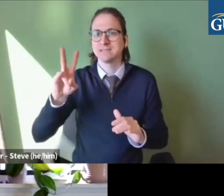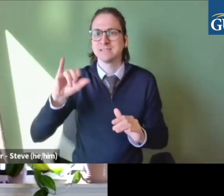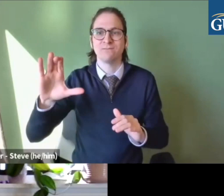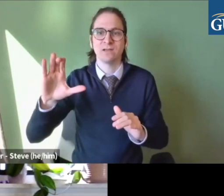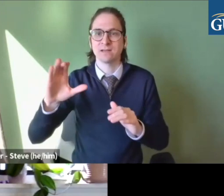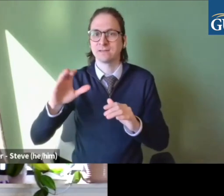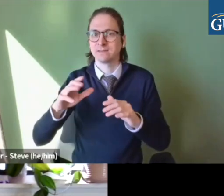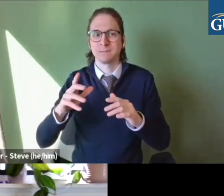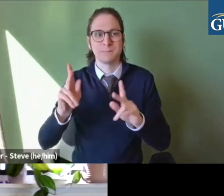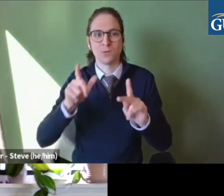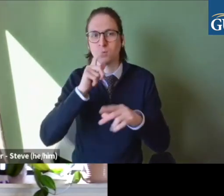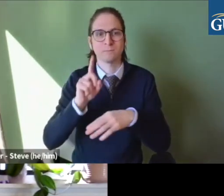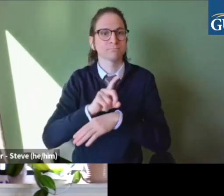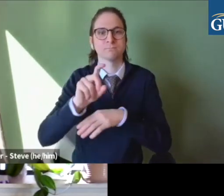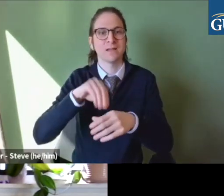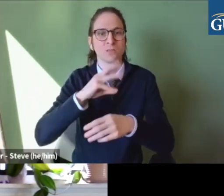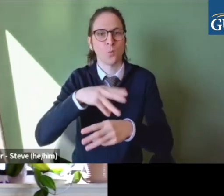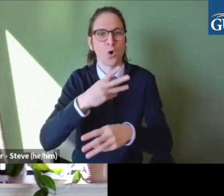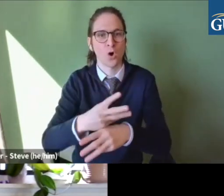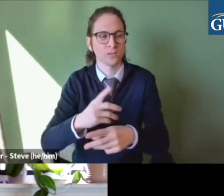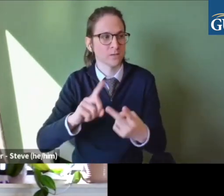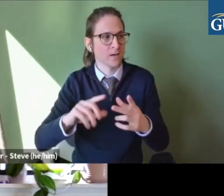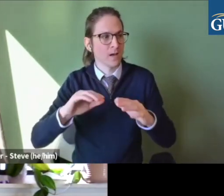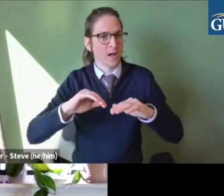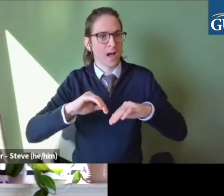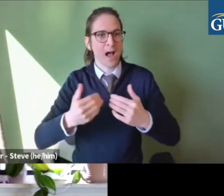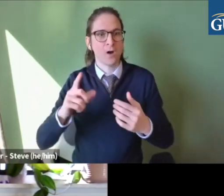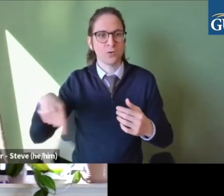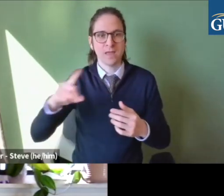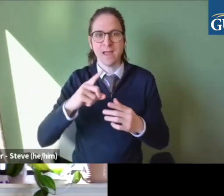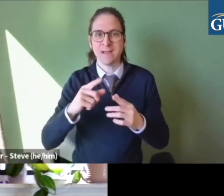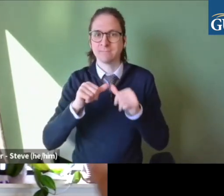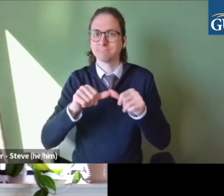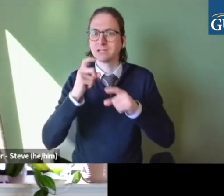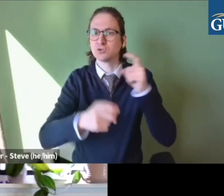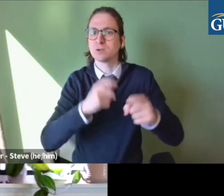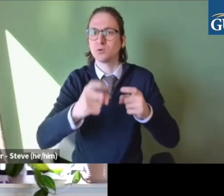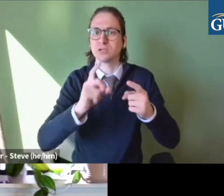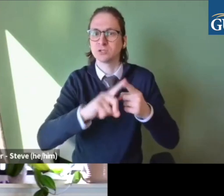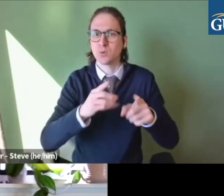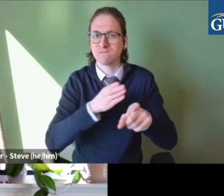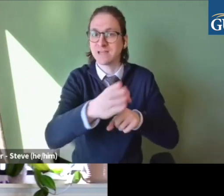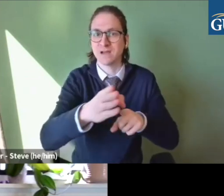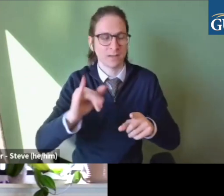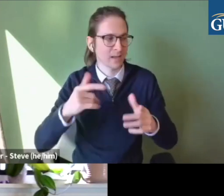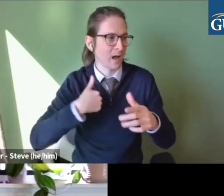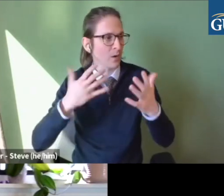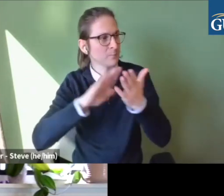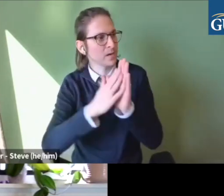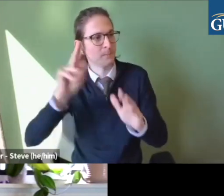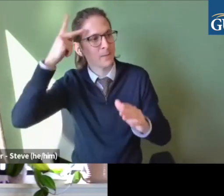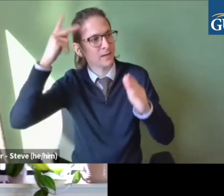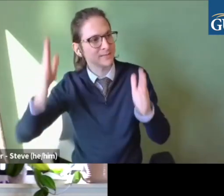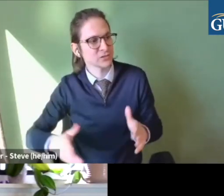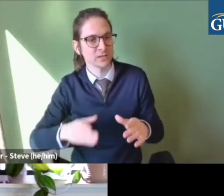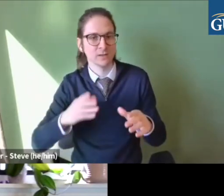process or commitment to a discipline of ideas, right? Like, I'm going to be a philosopher, or I'm going to be a politician, or I'm going to be a